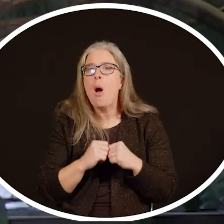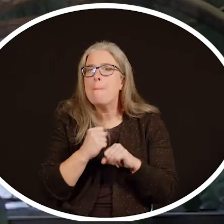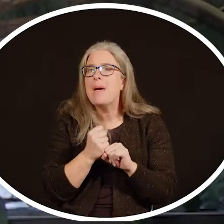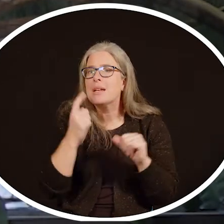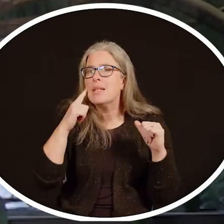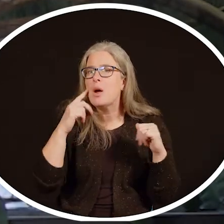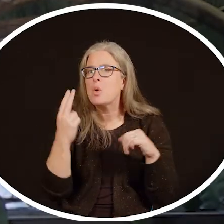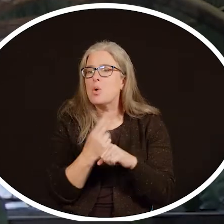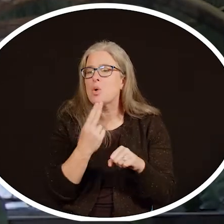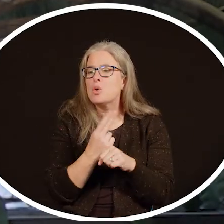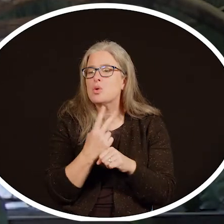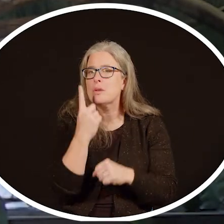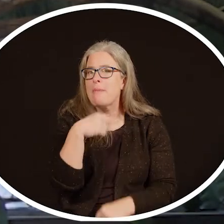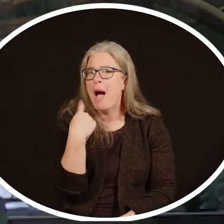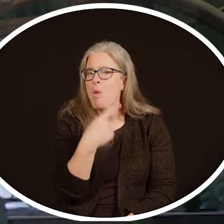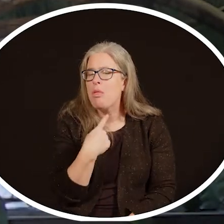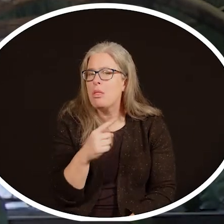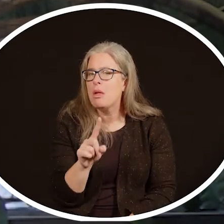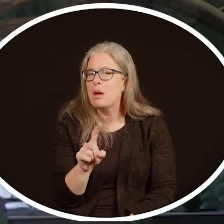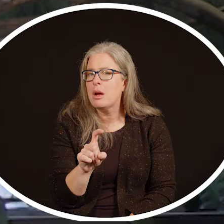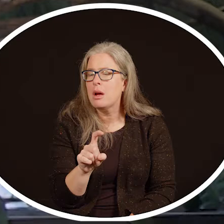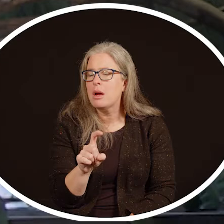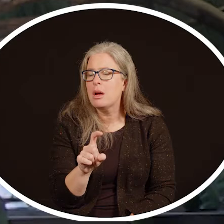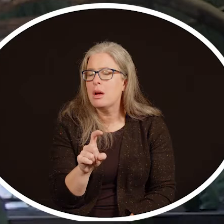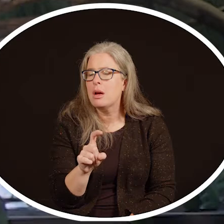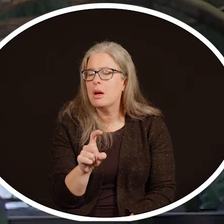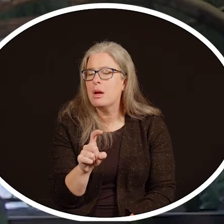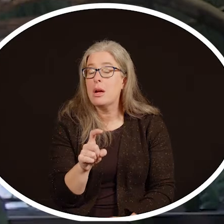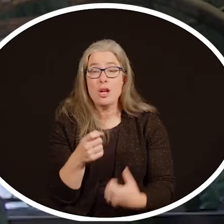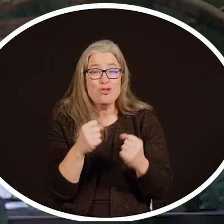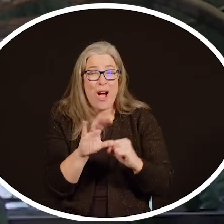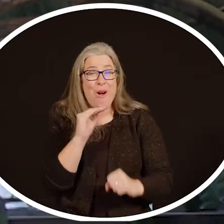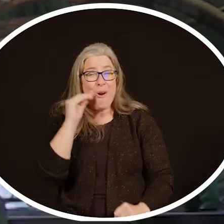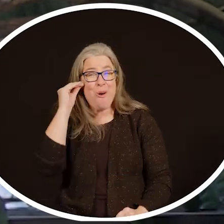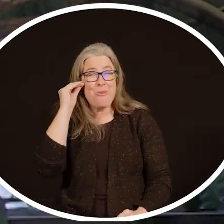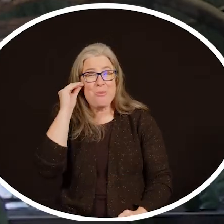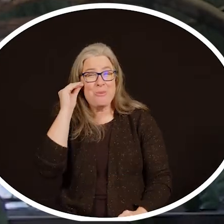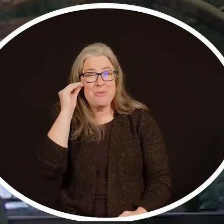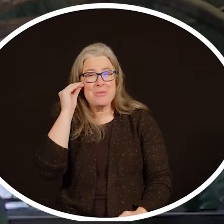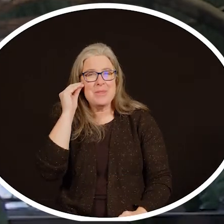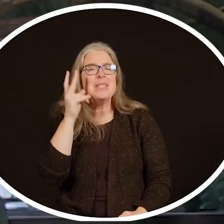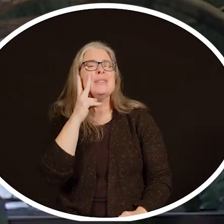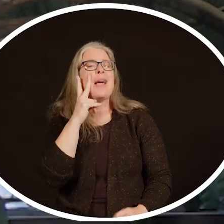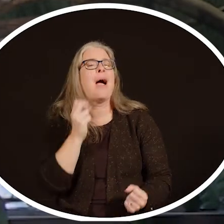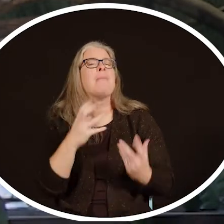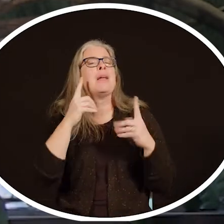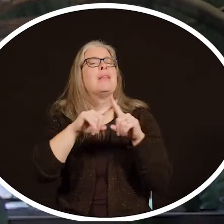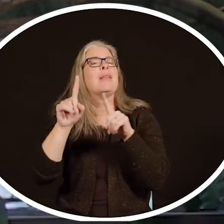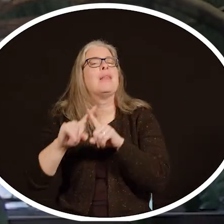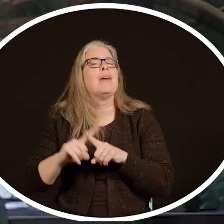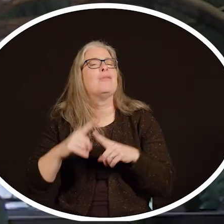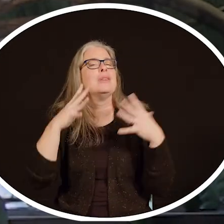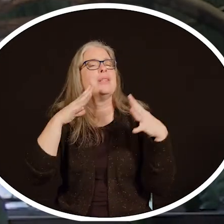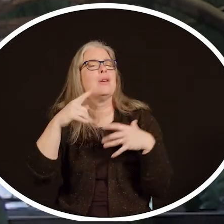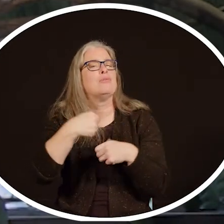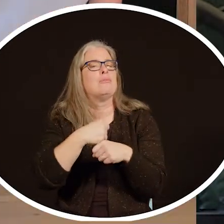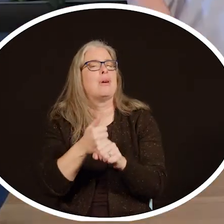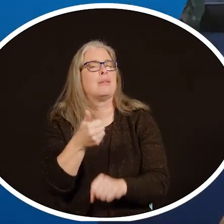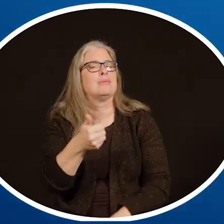Can you make a sound with your mouth? Try at home. Let's see how many sounds you can